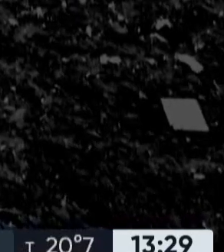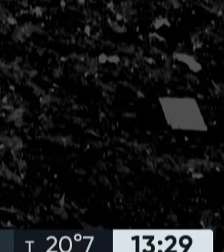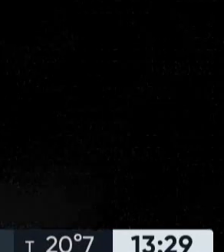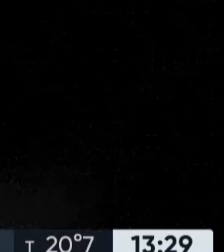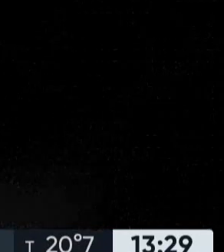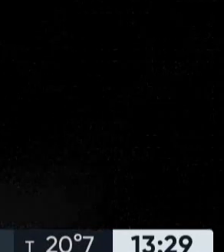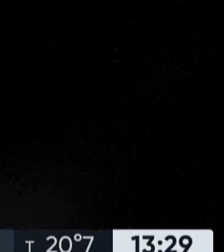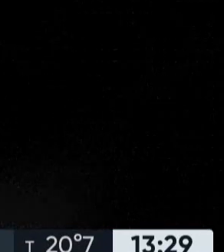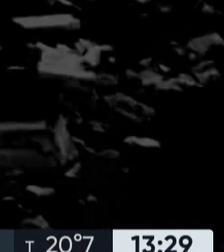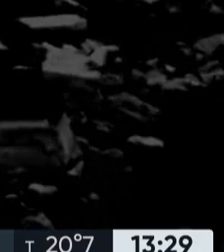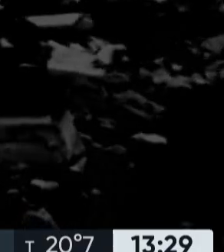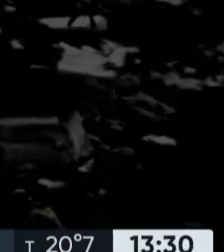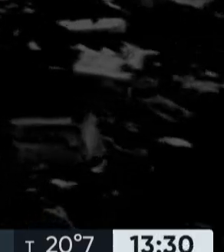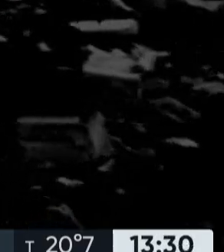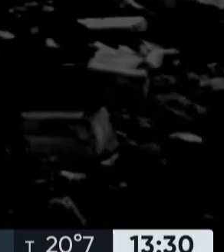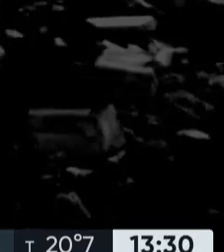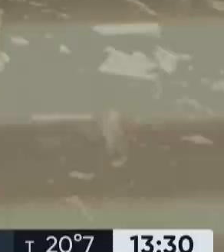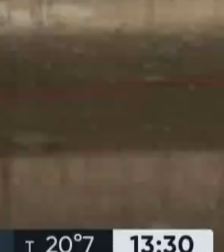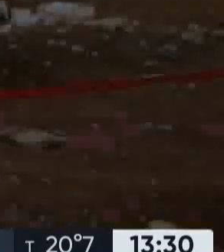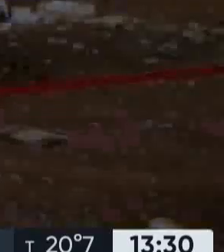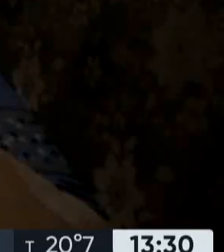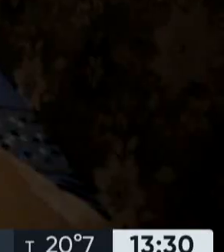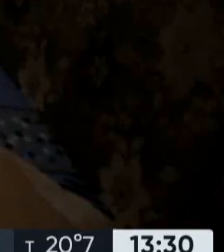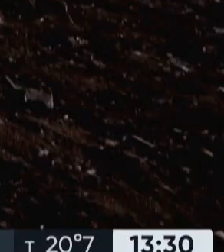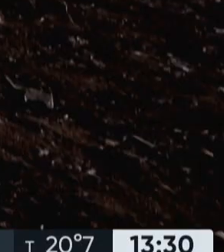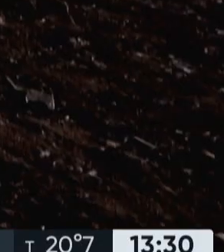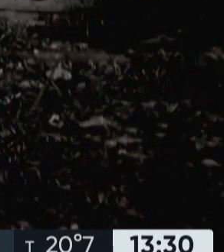my order, the United States military